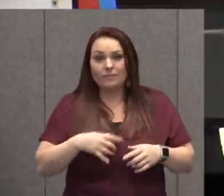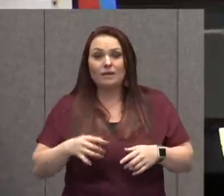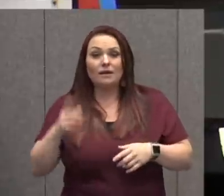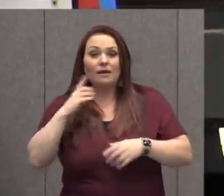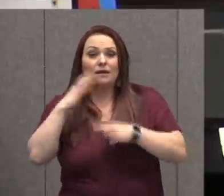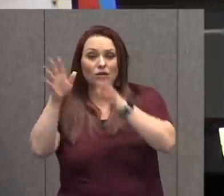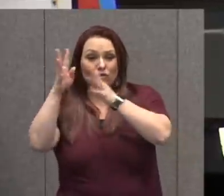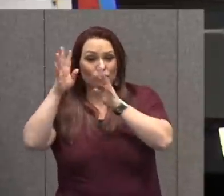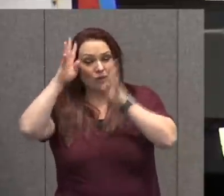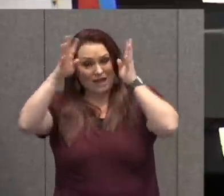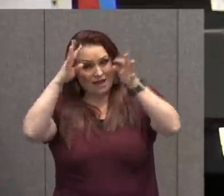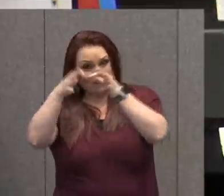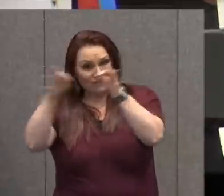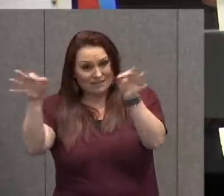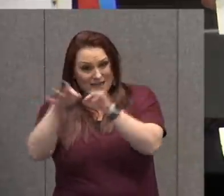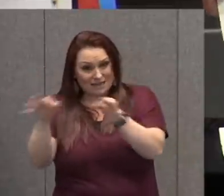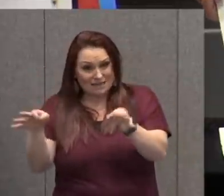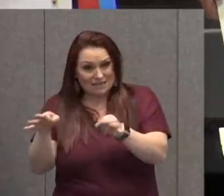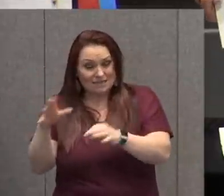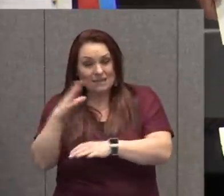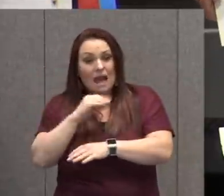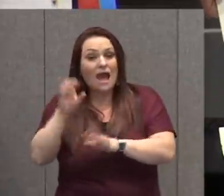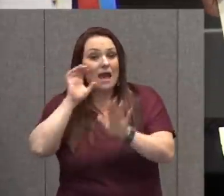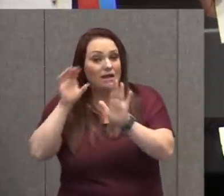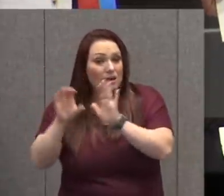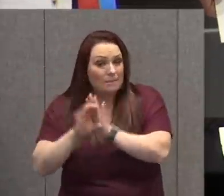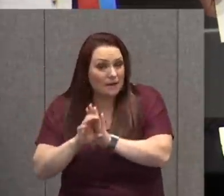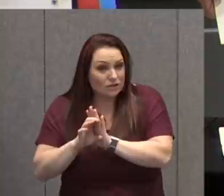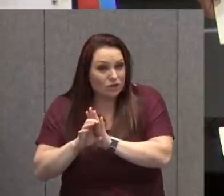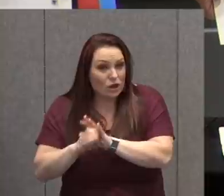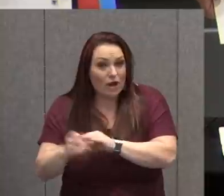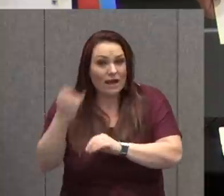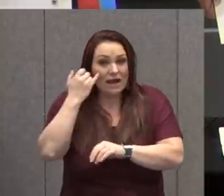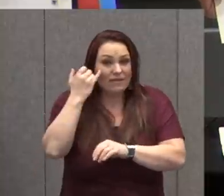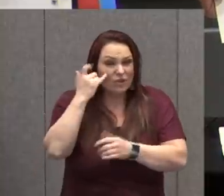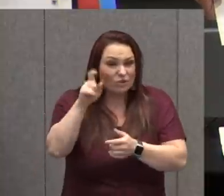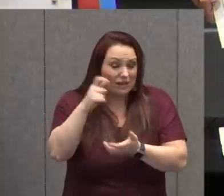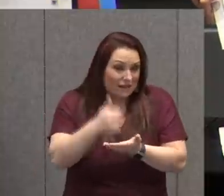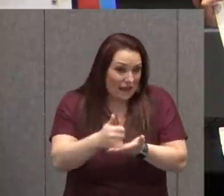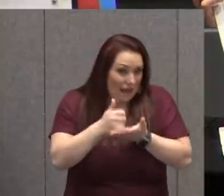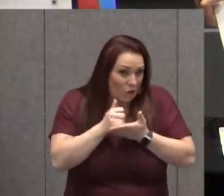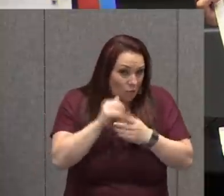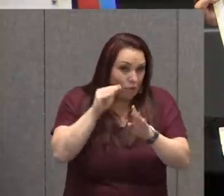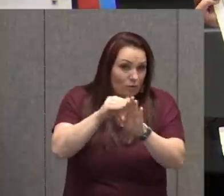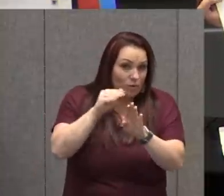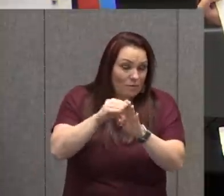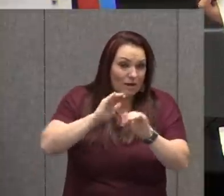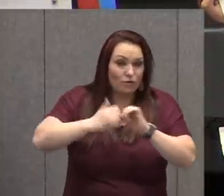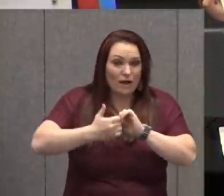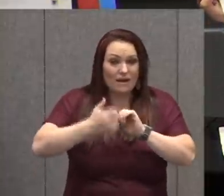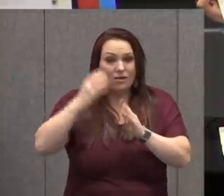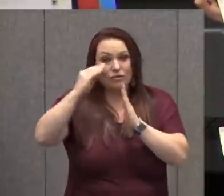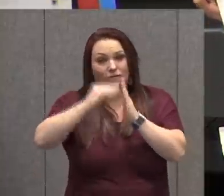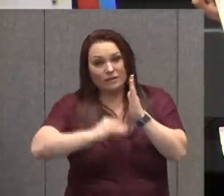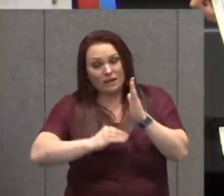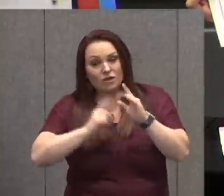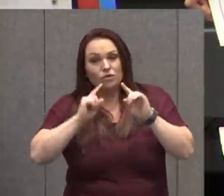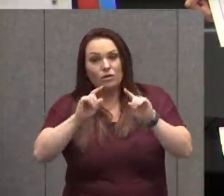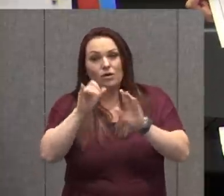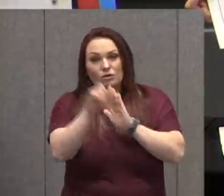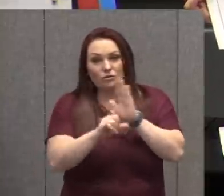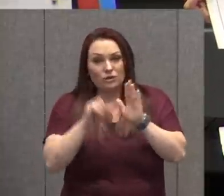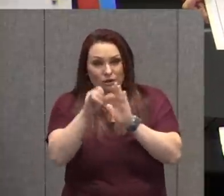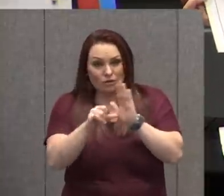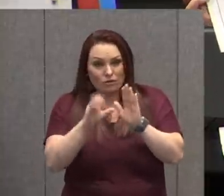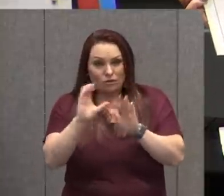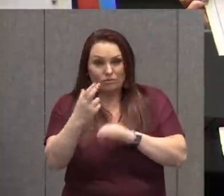a picture. If you need a reminder on how to fill this out, you can go to our YouTube channel and watch the very